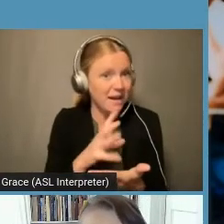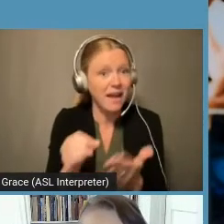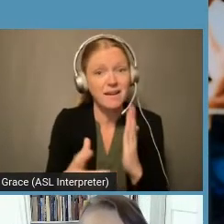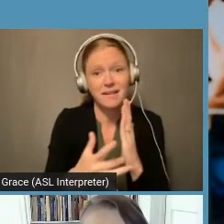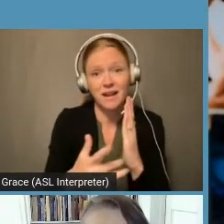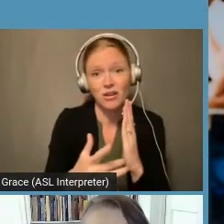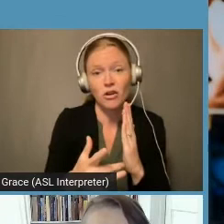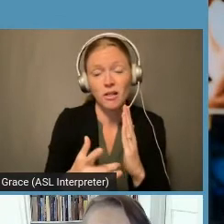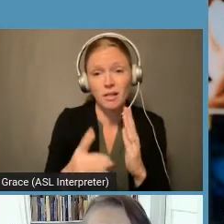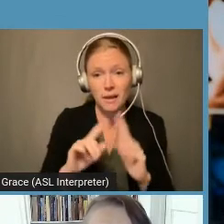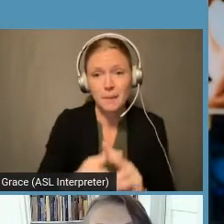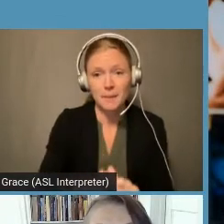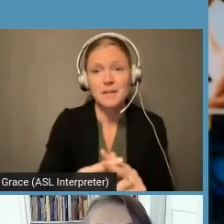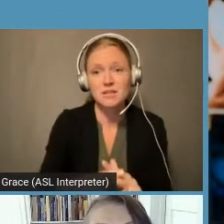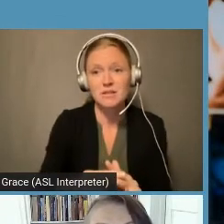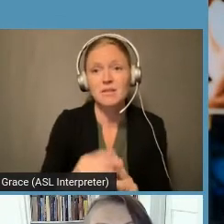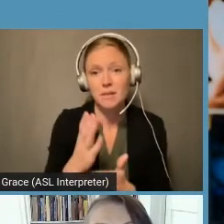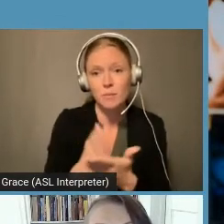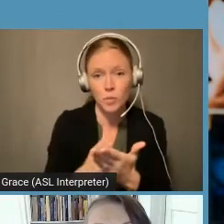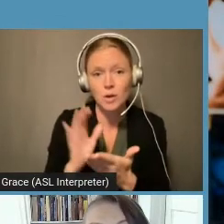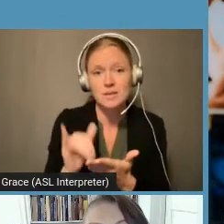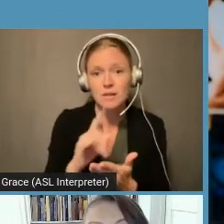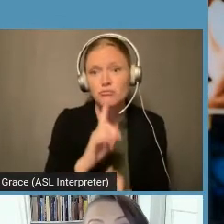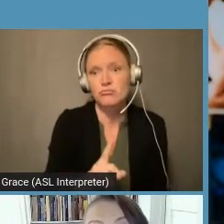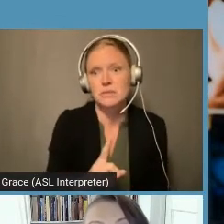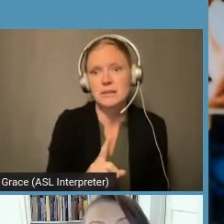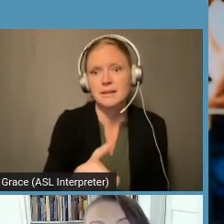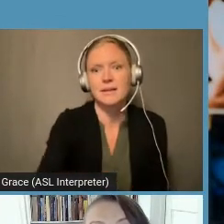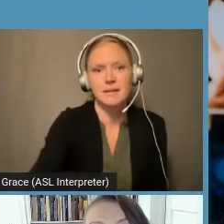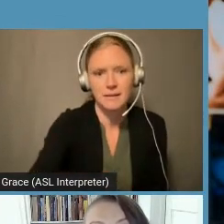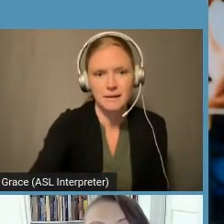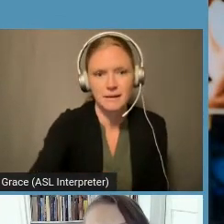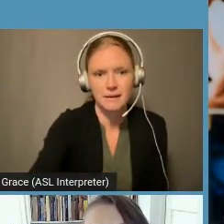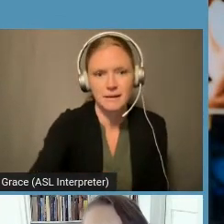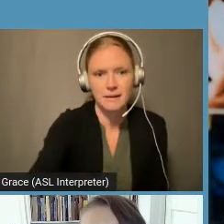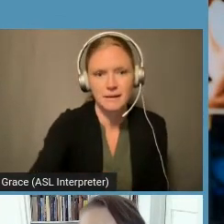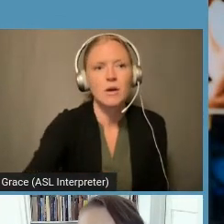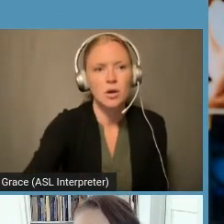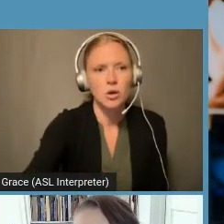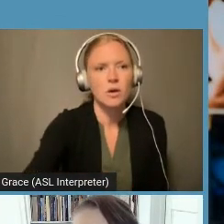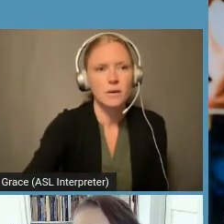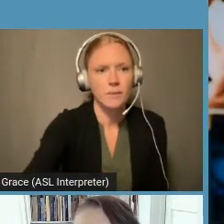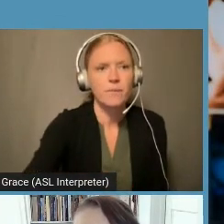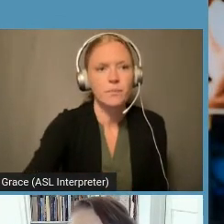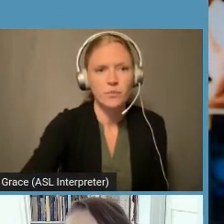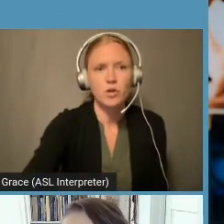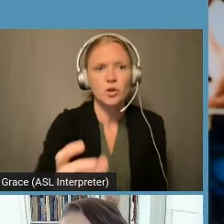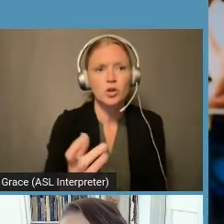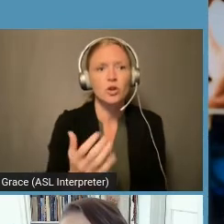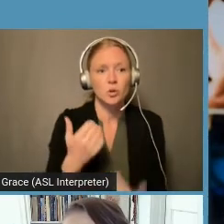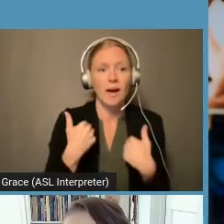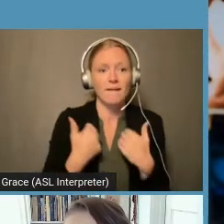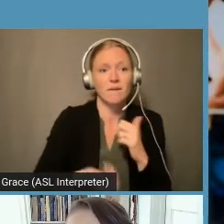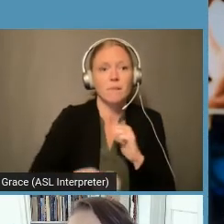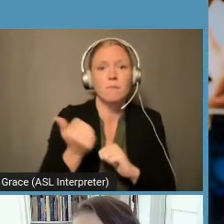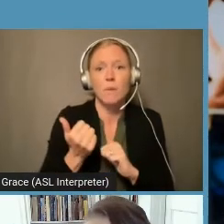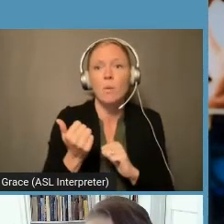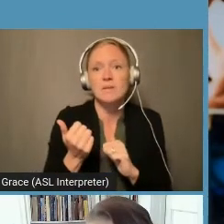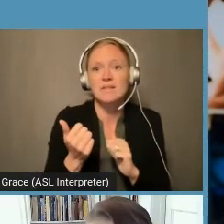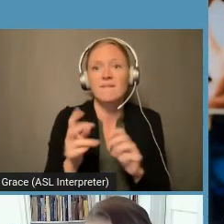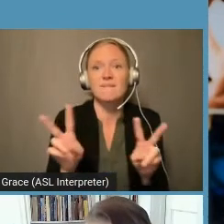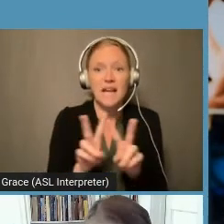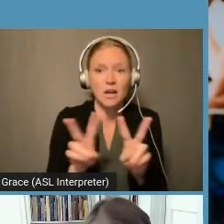technical implementation are the parts that really you get the most value for sending to a